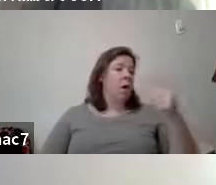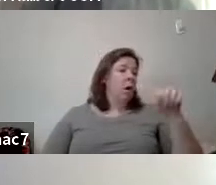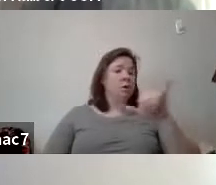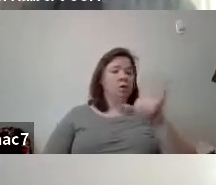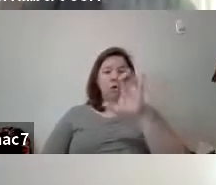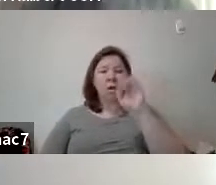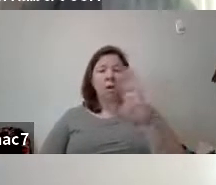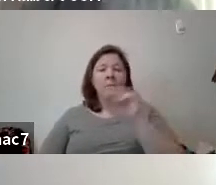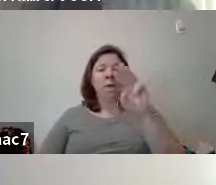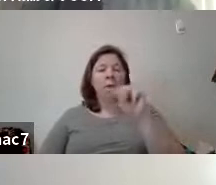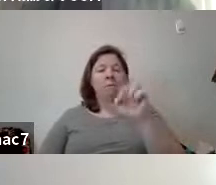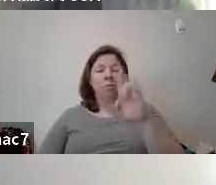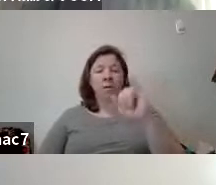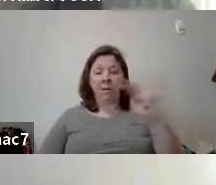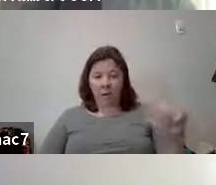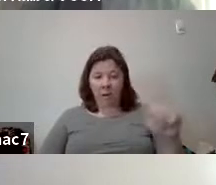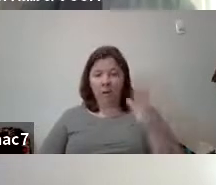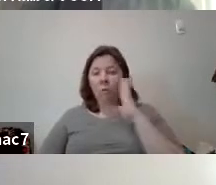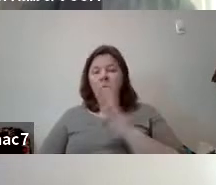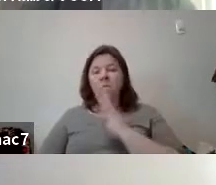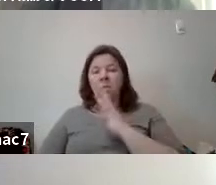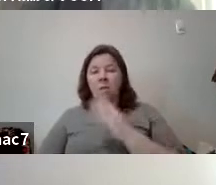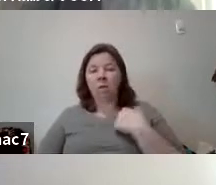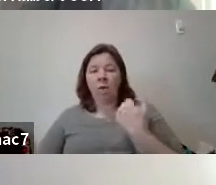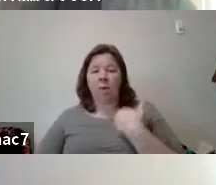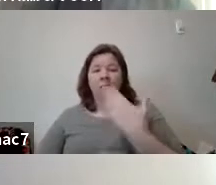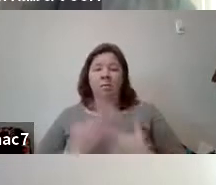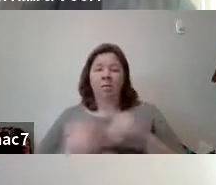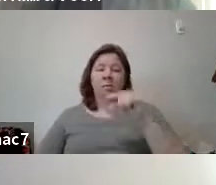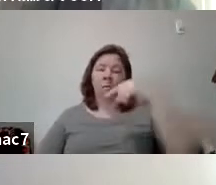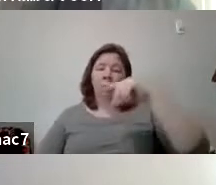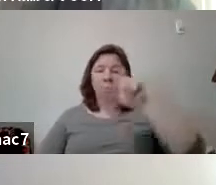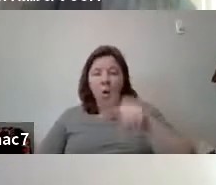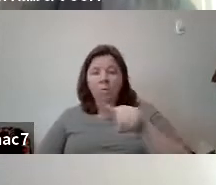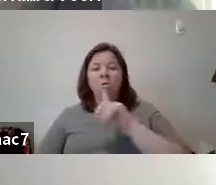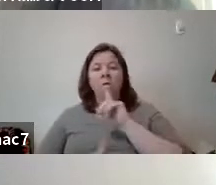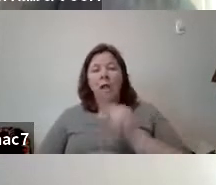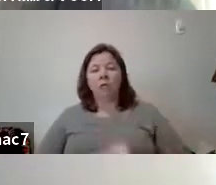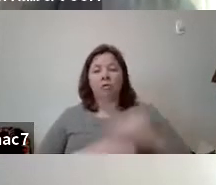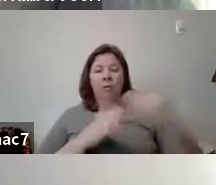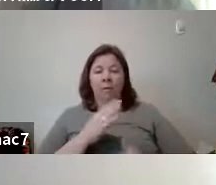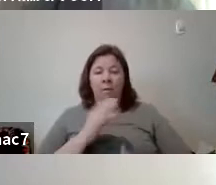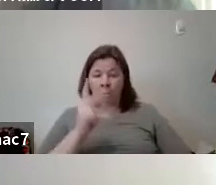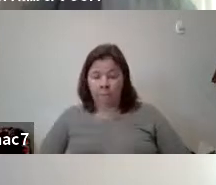and Marina, and anybody else who want to speak. And we'll have some Q&A at the end.